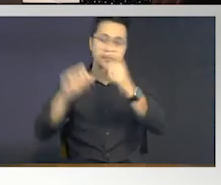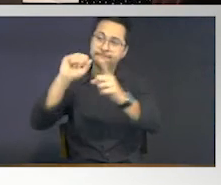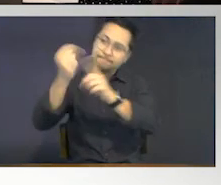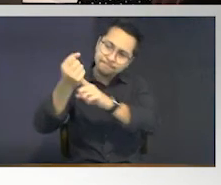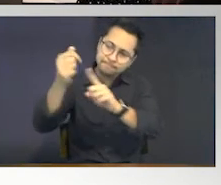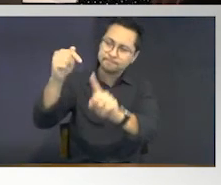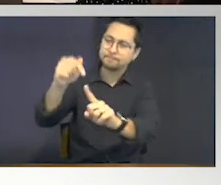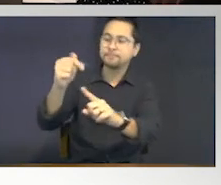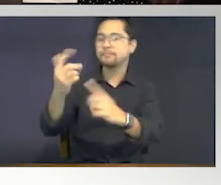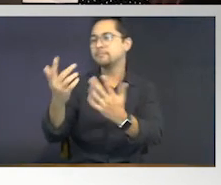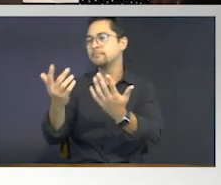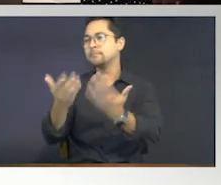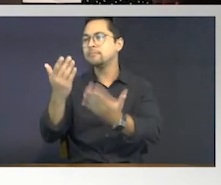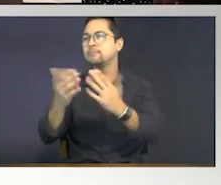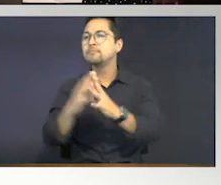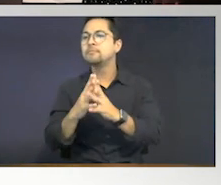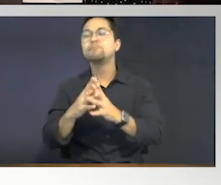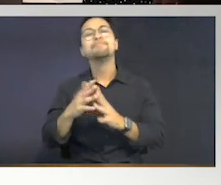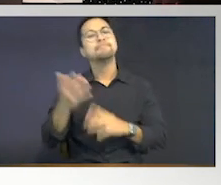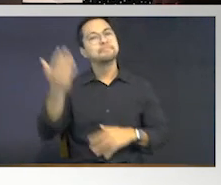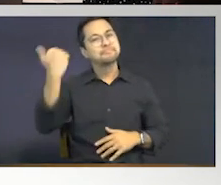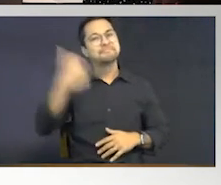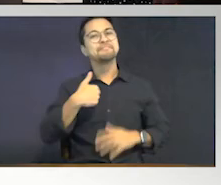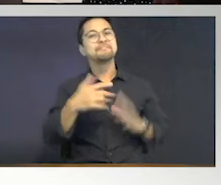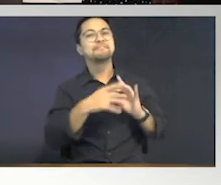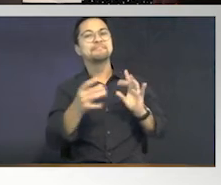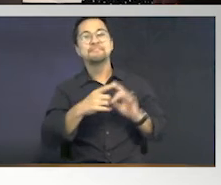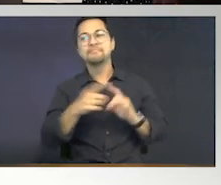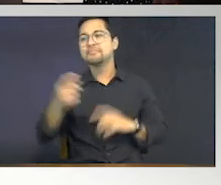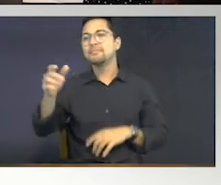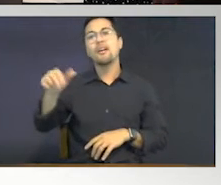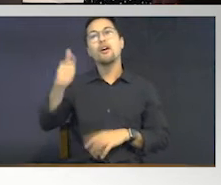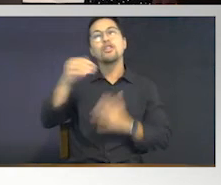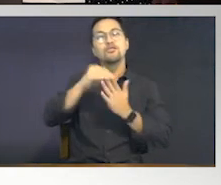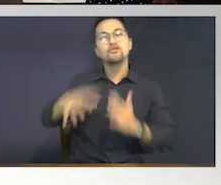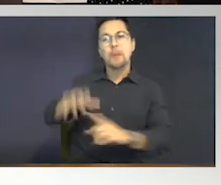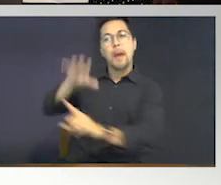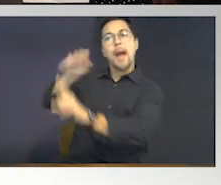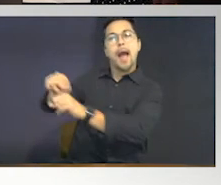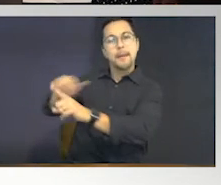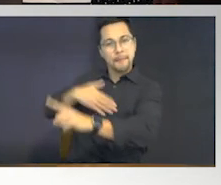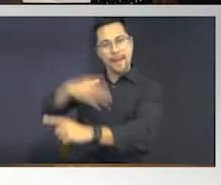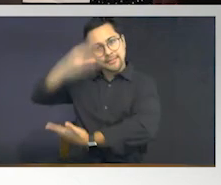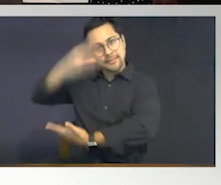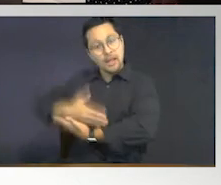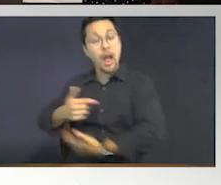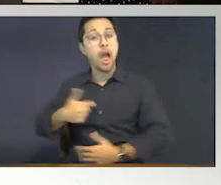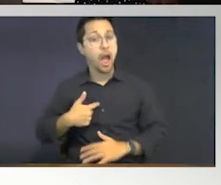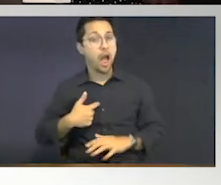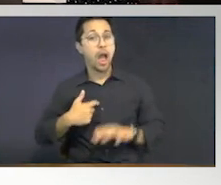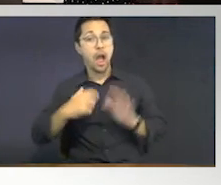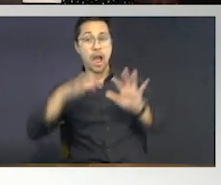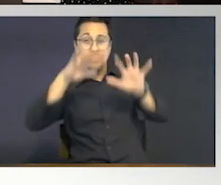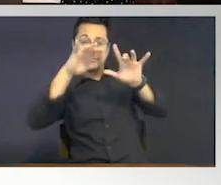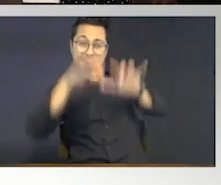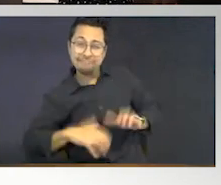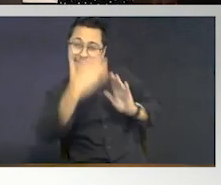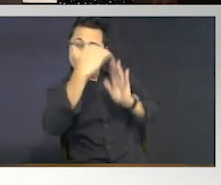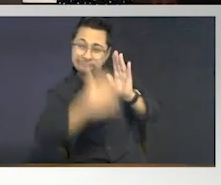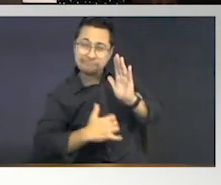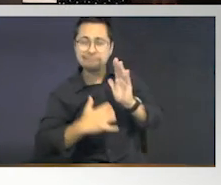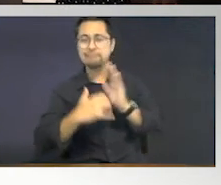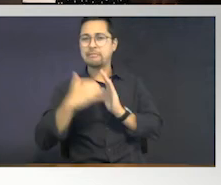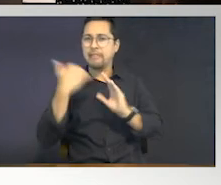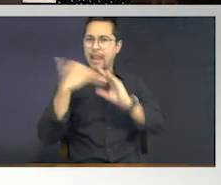situation that's been, like I mentioned, when he got bit in pre-K, right? I wrote emails to everybody